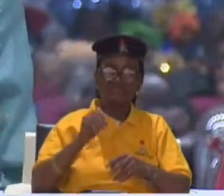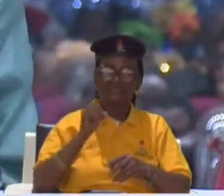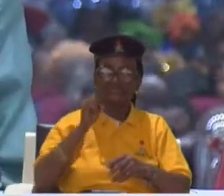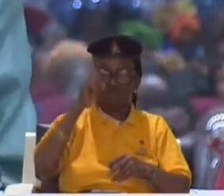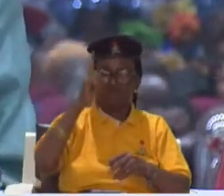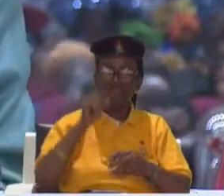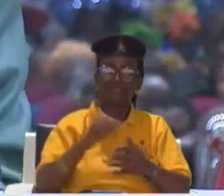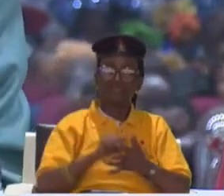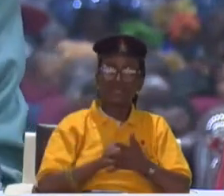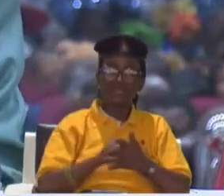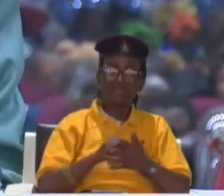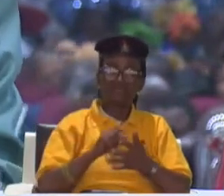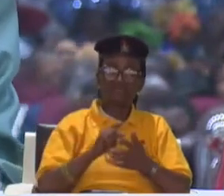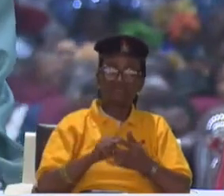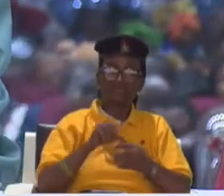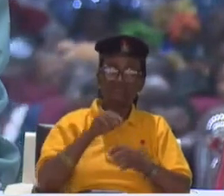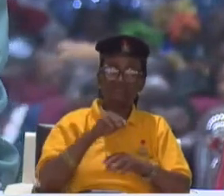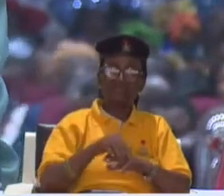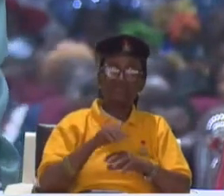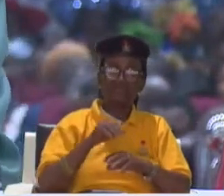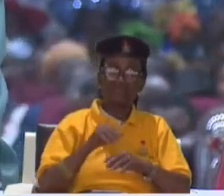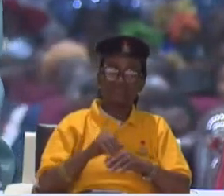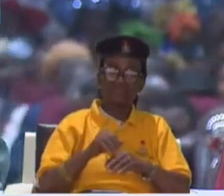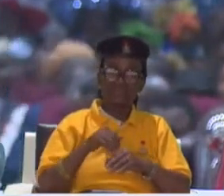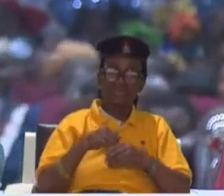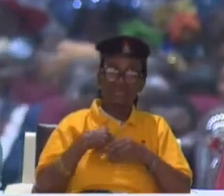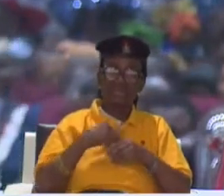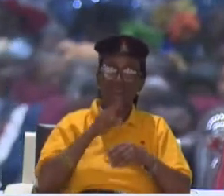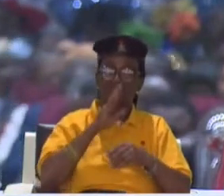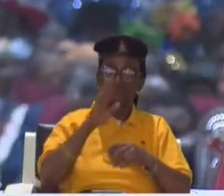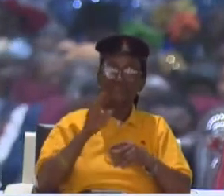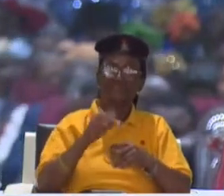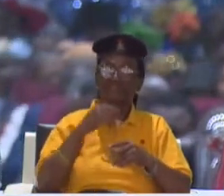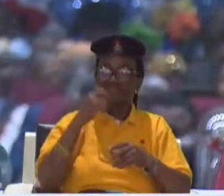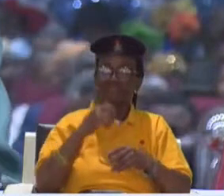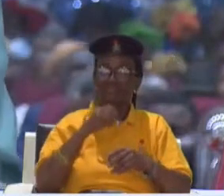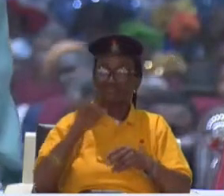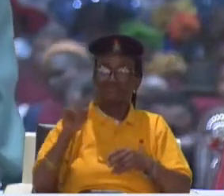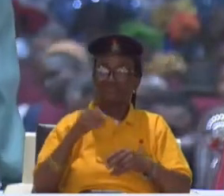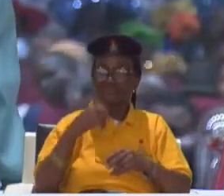tonight you have been speaking, even before we start